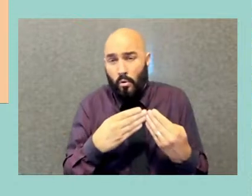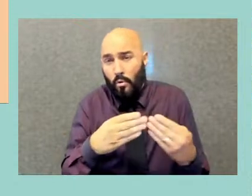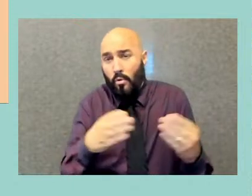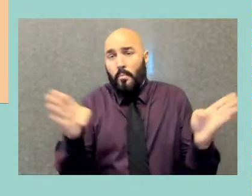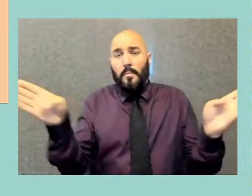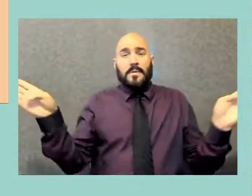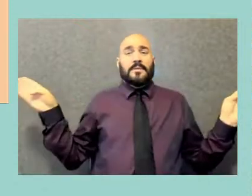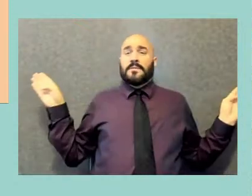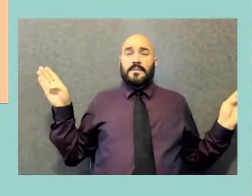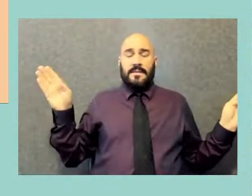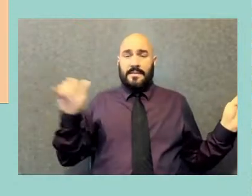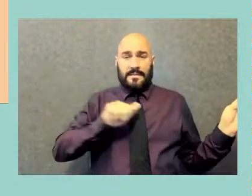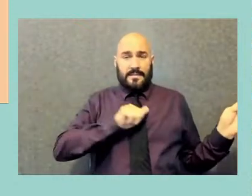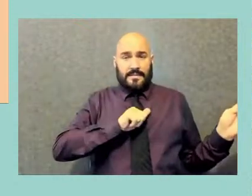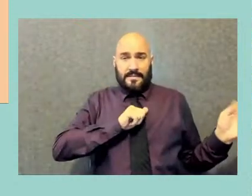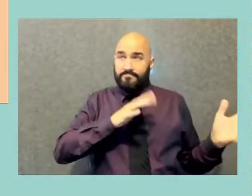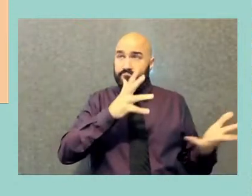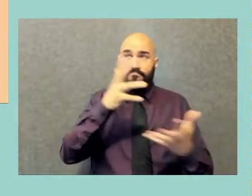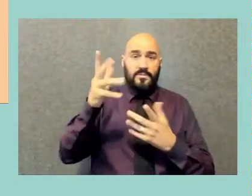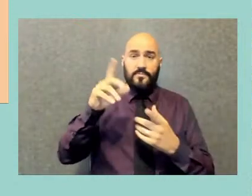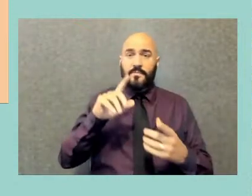opening. We are